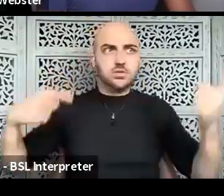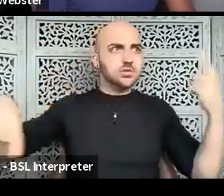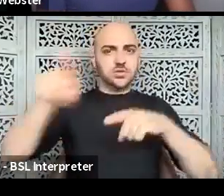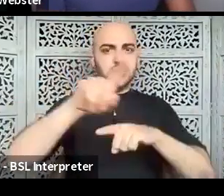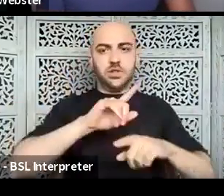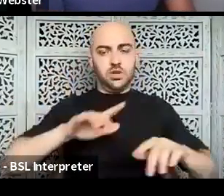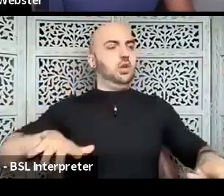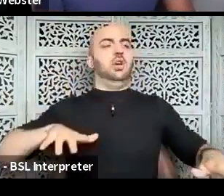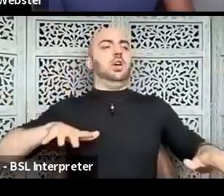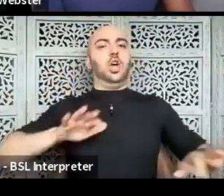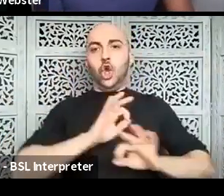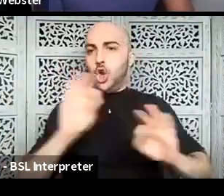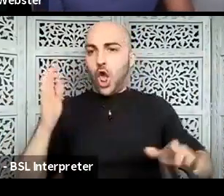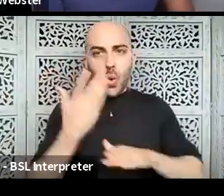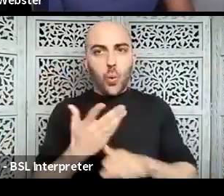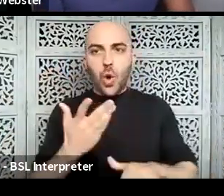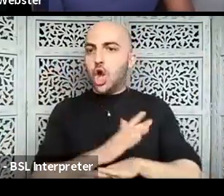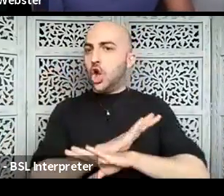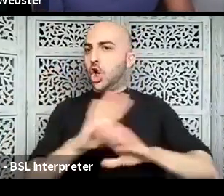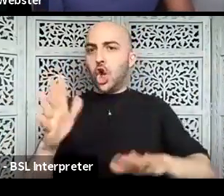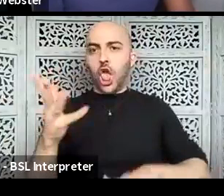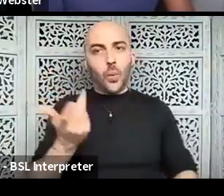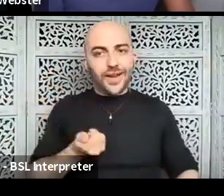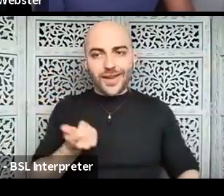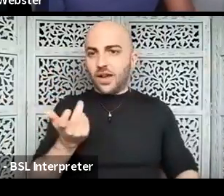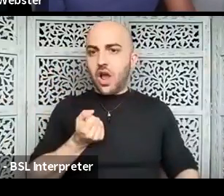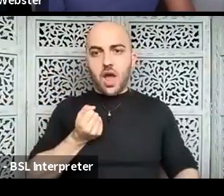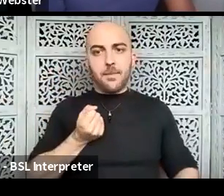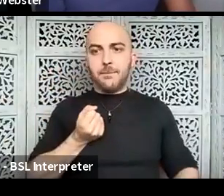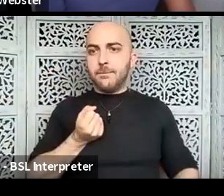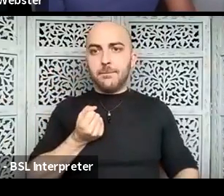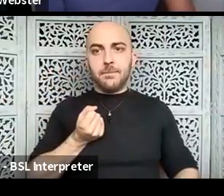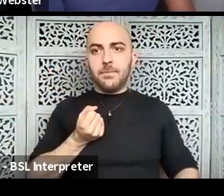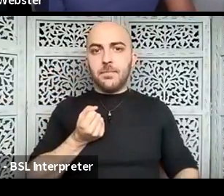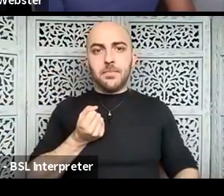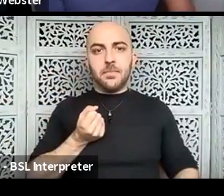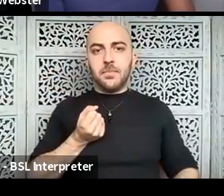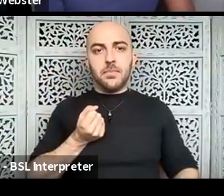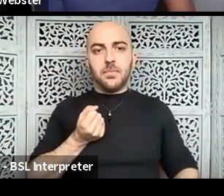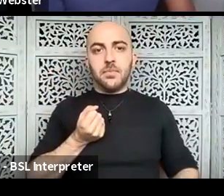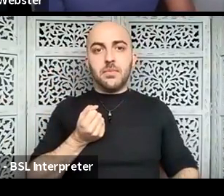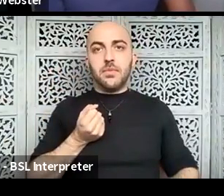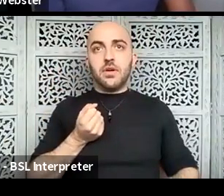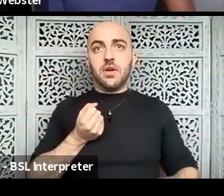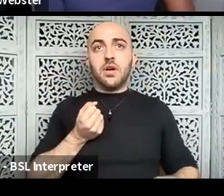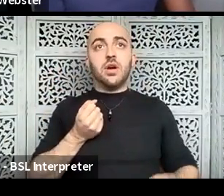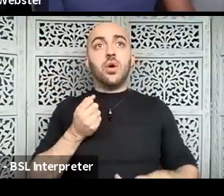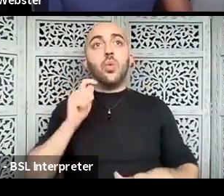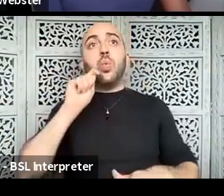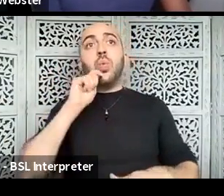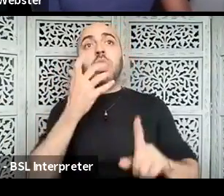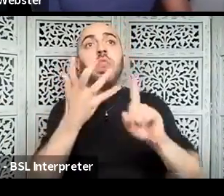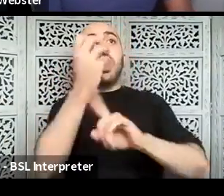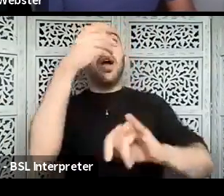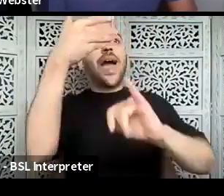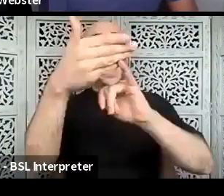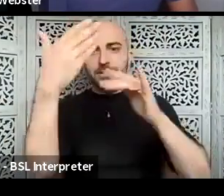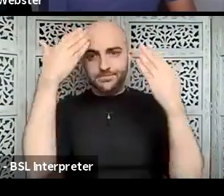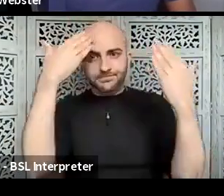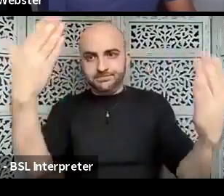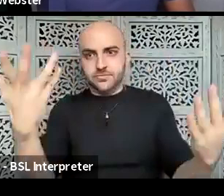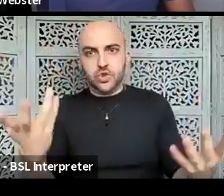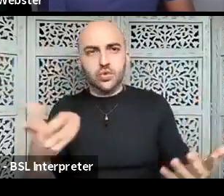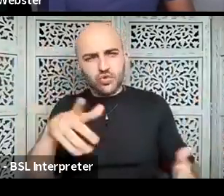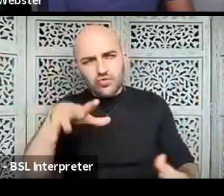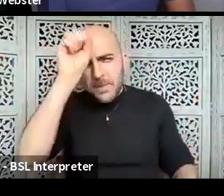work, had no income, had no end in sight of that. Because if you remember at the beginning of the